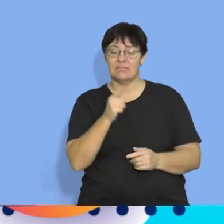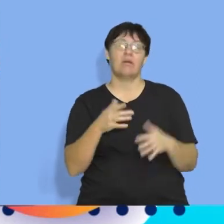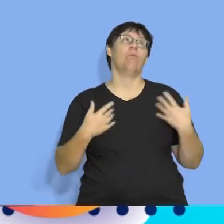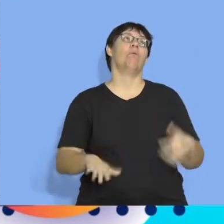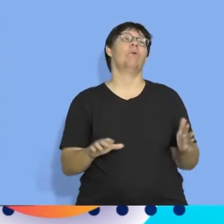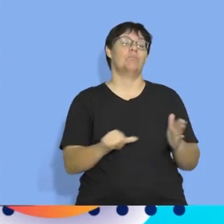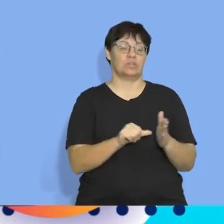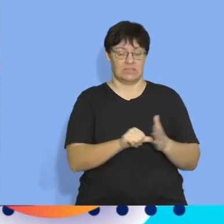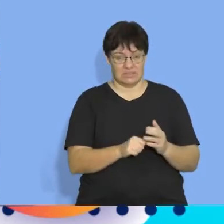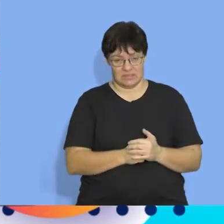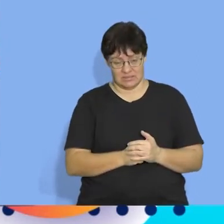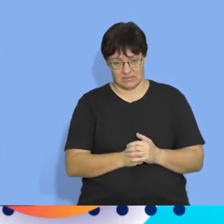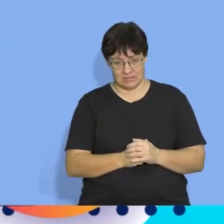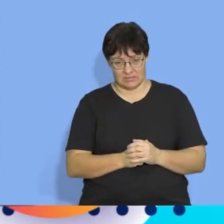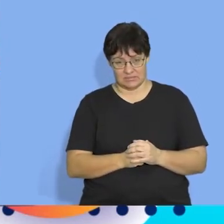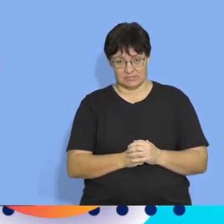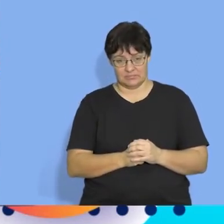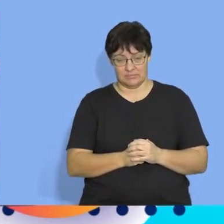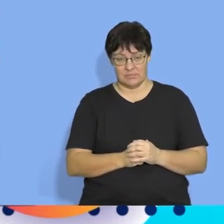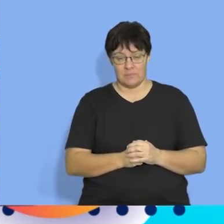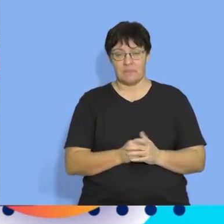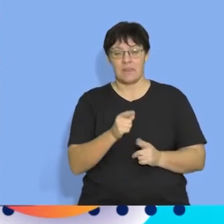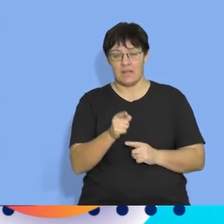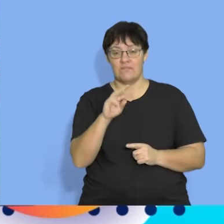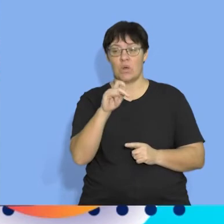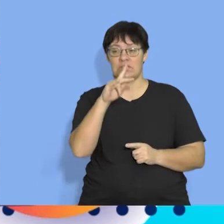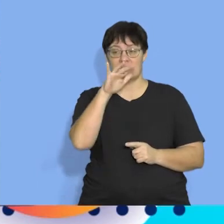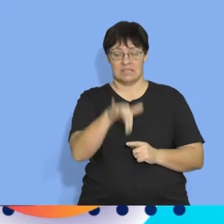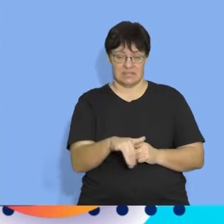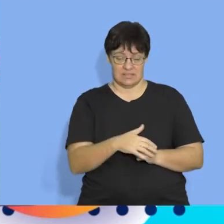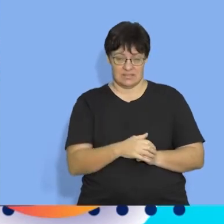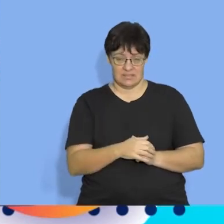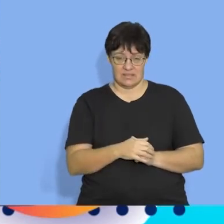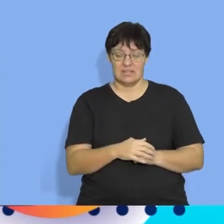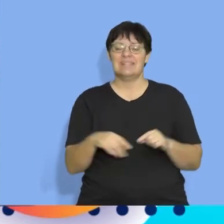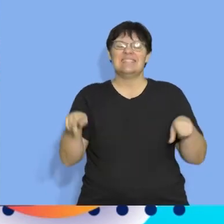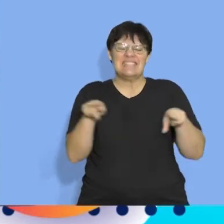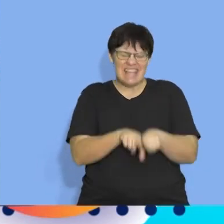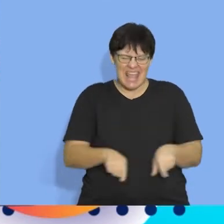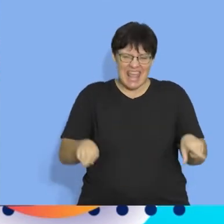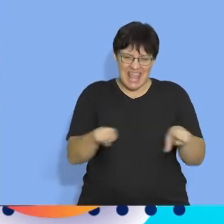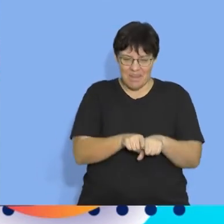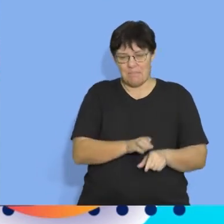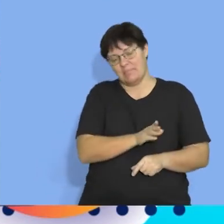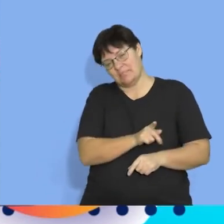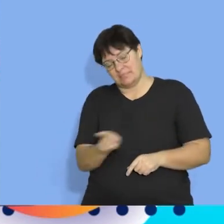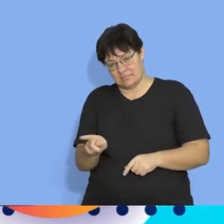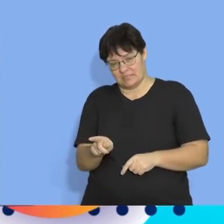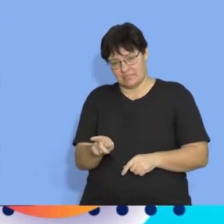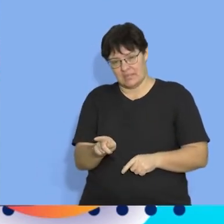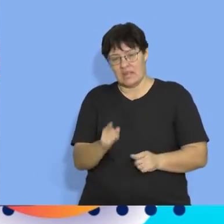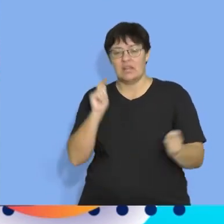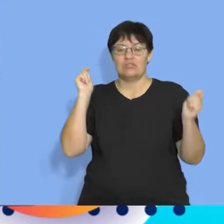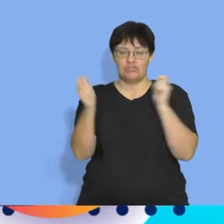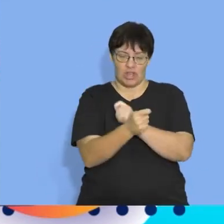even emphasize that enough. Direction, direction, direction. And your velocity is in the same